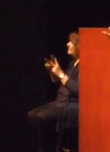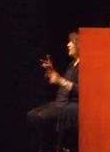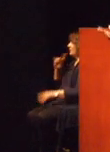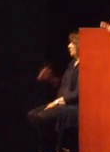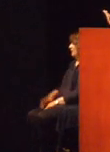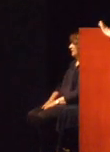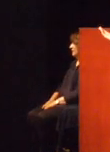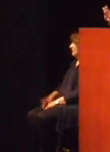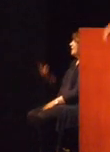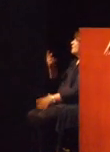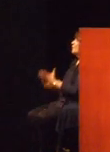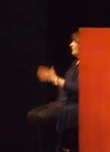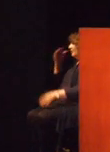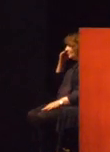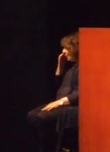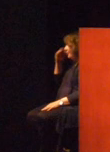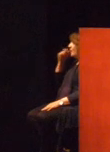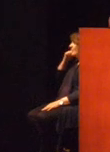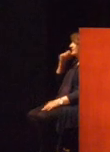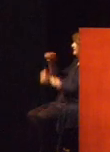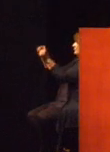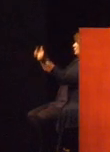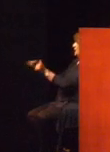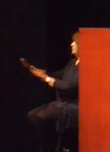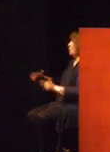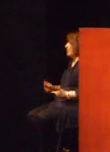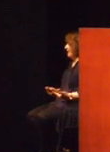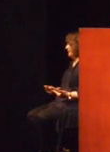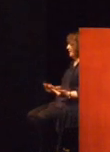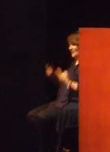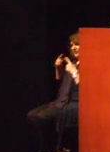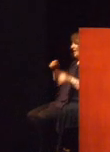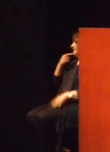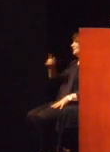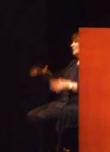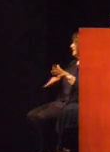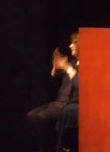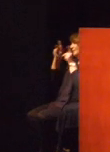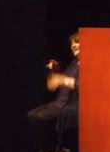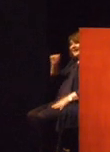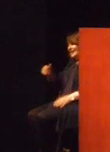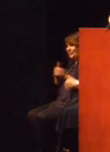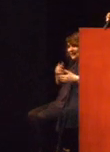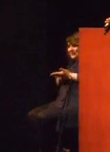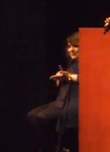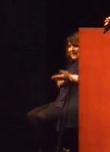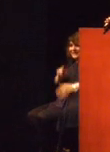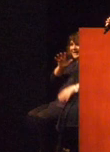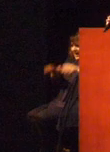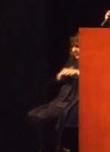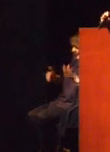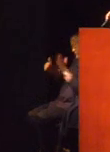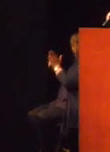Both of whom know racism shapes our lives. So finally, I just said to my anthropology professor, could we just have a debate between your department and the